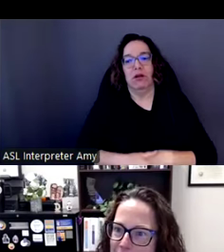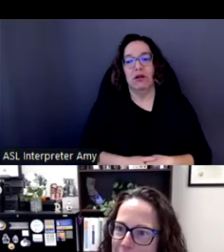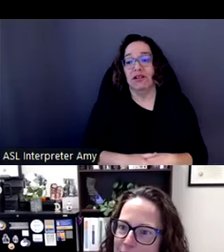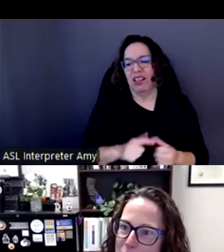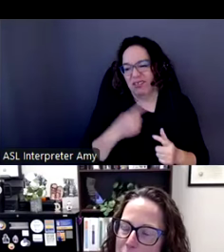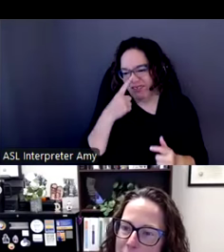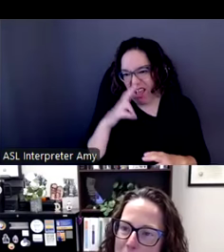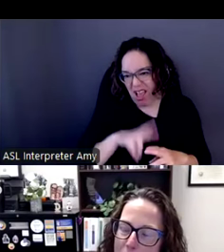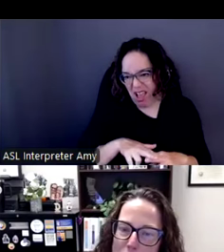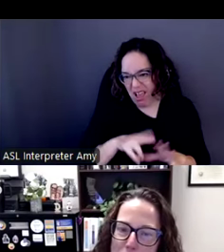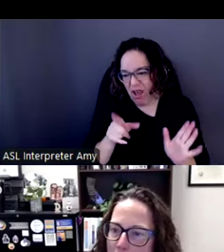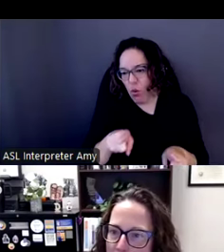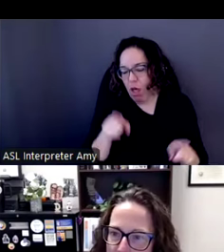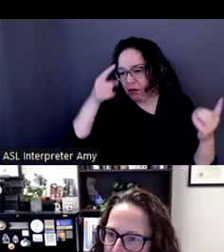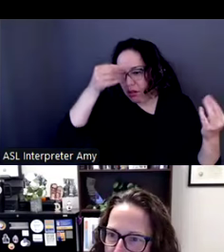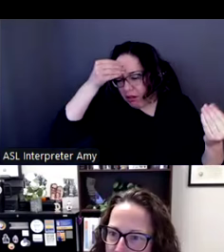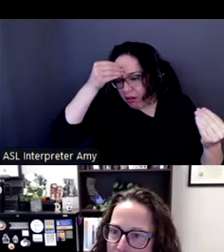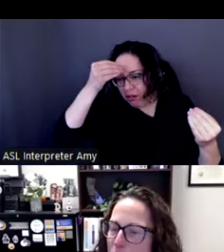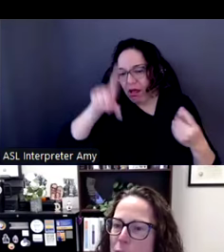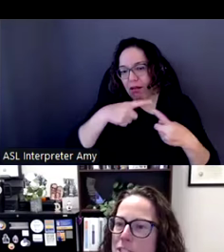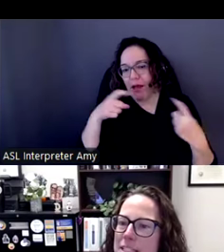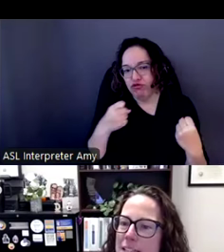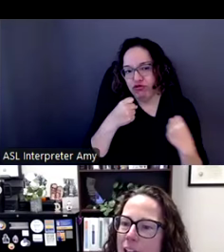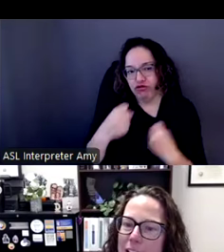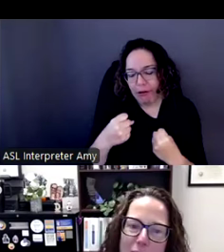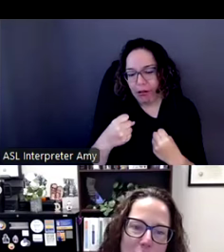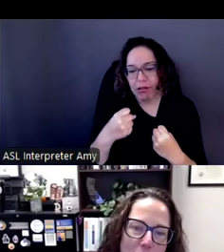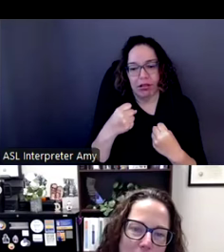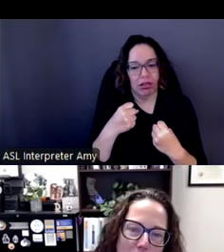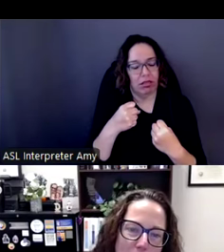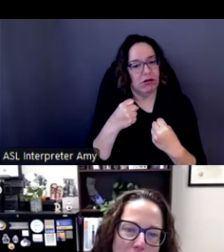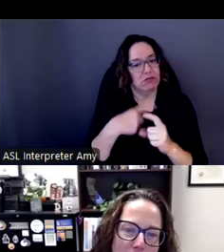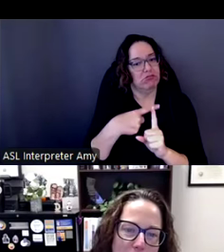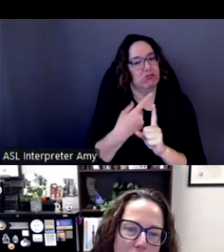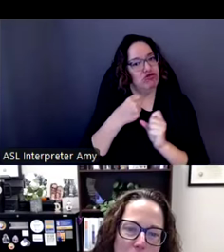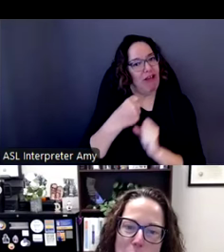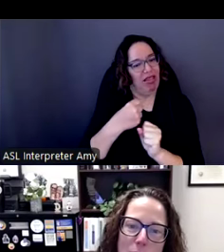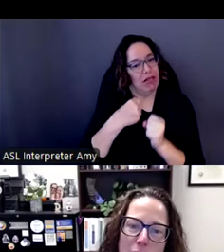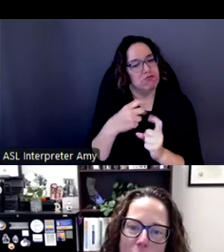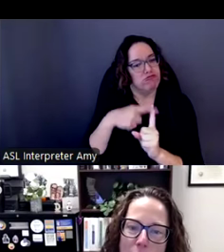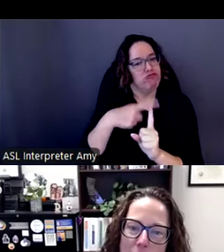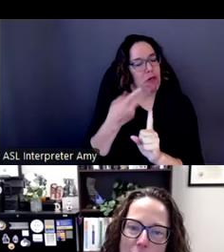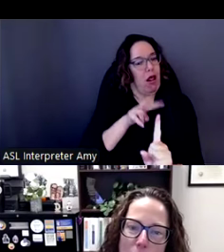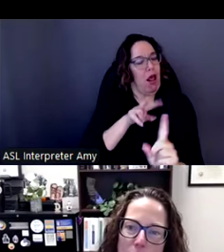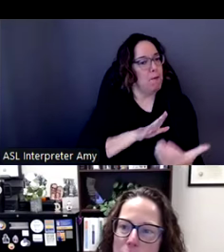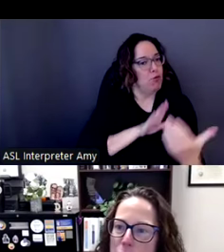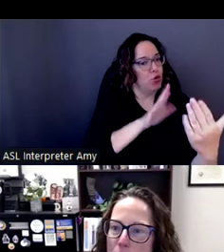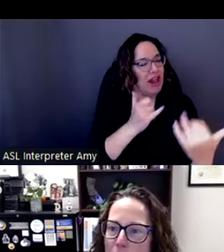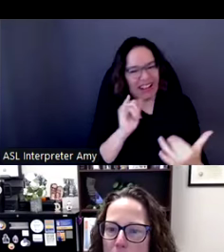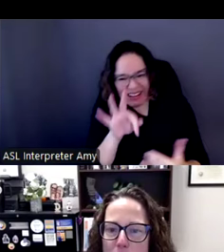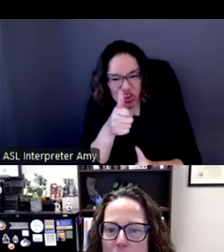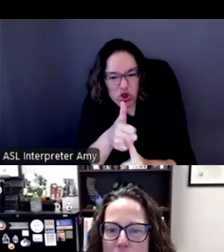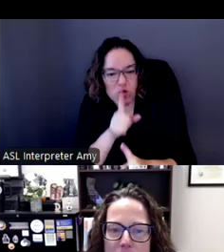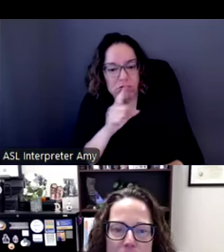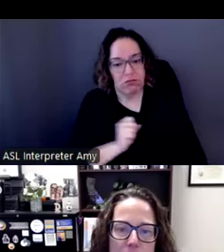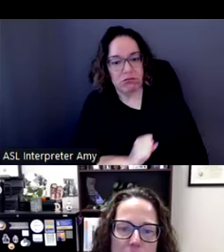fun, as we're thinking about strengths approaches today, we thought we wonder if you were a superhero, what would your